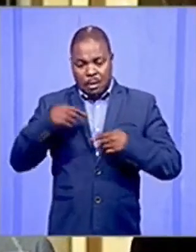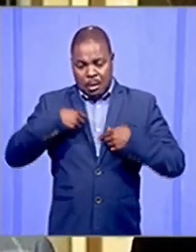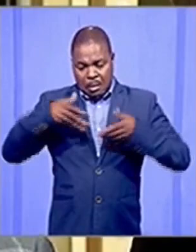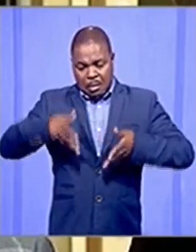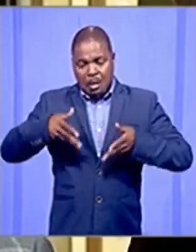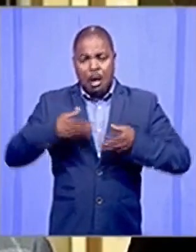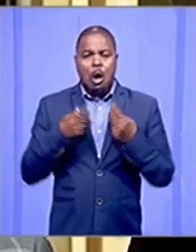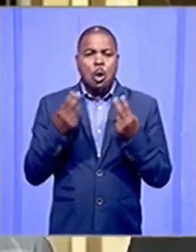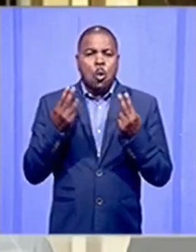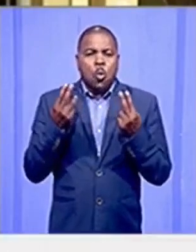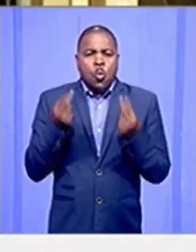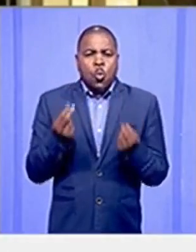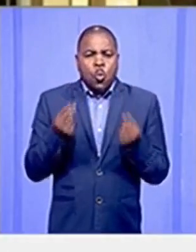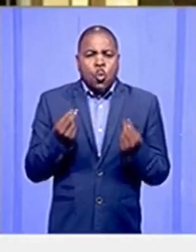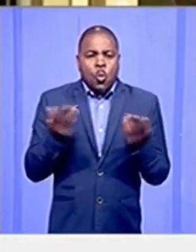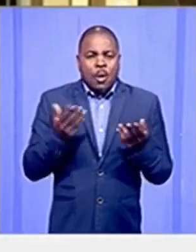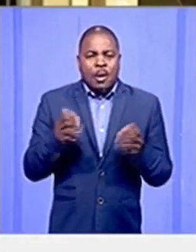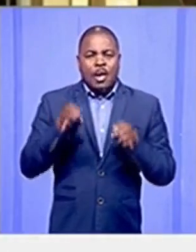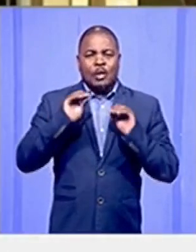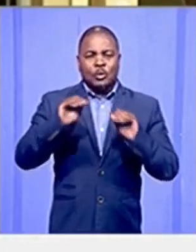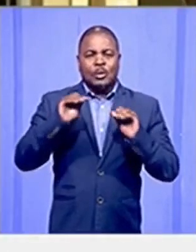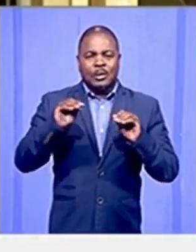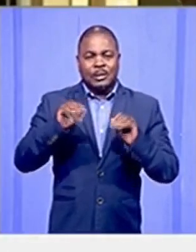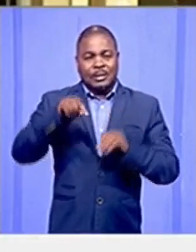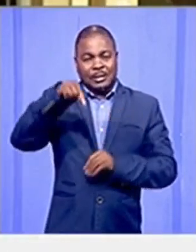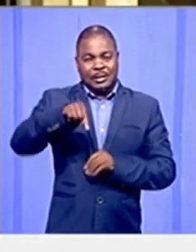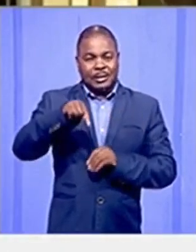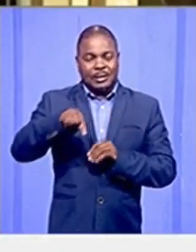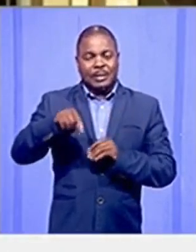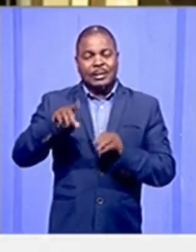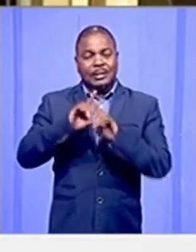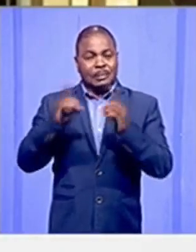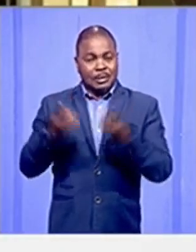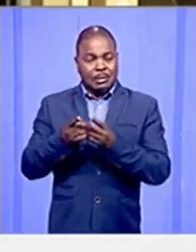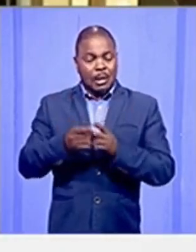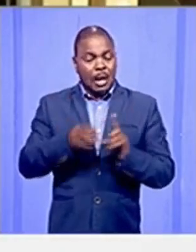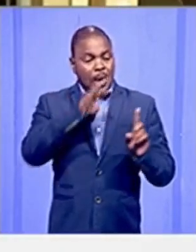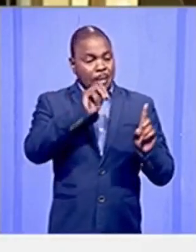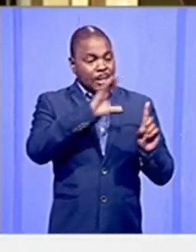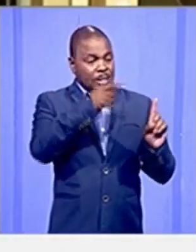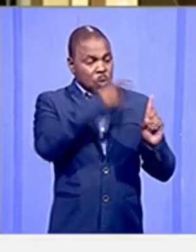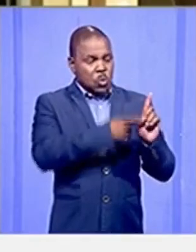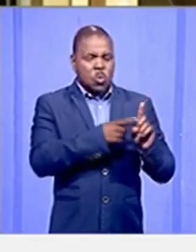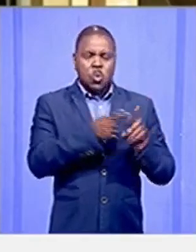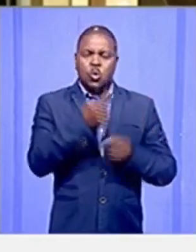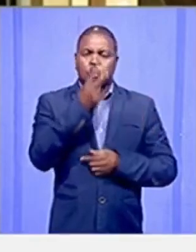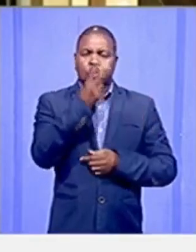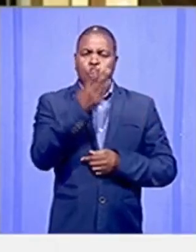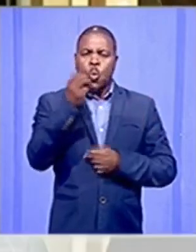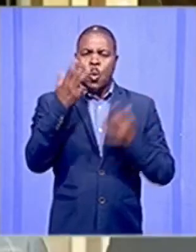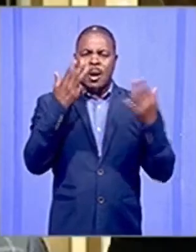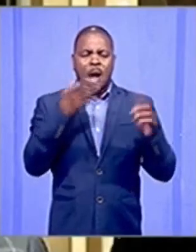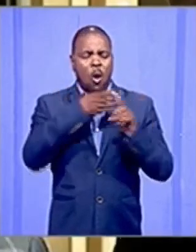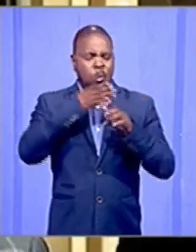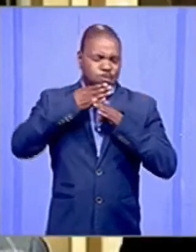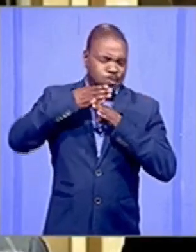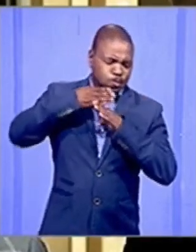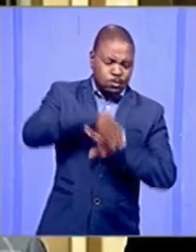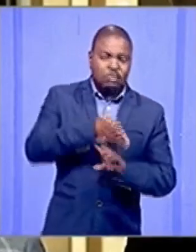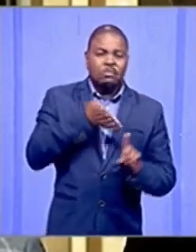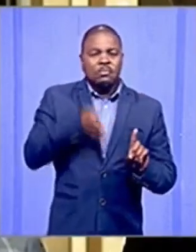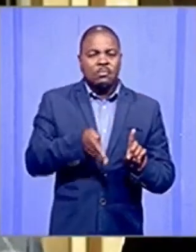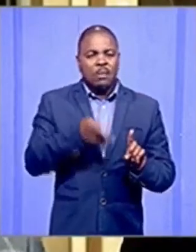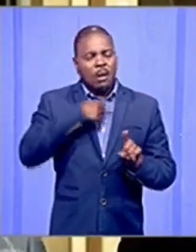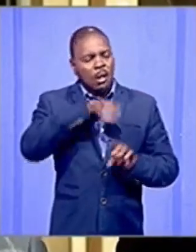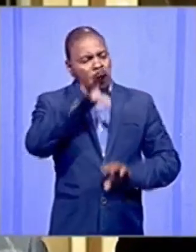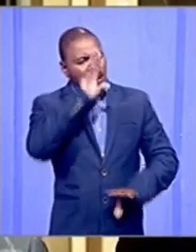this portfolio of education. MEC Tate came a long way since 2009. And all of us, we landed in his hands